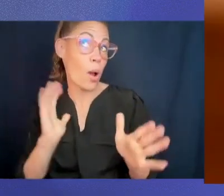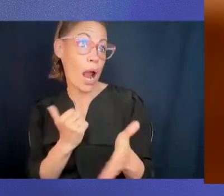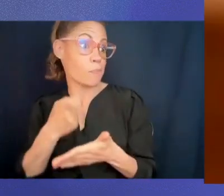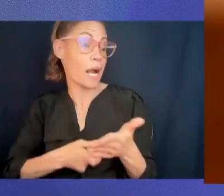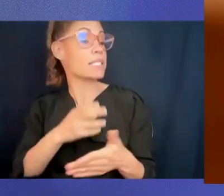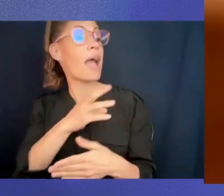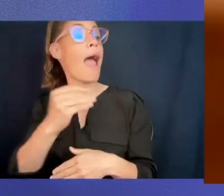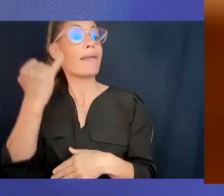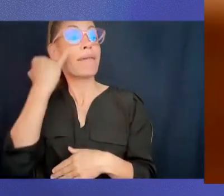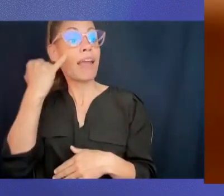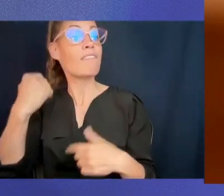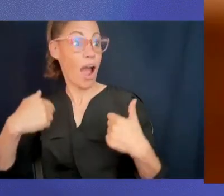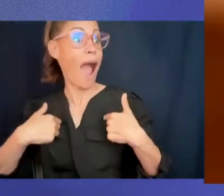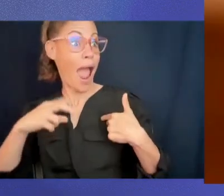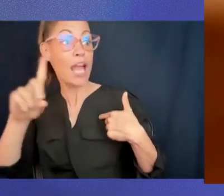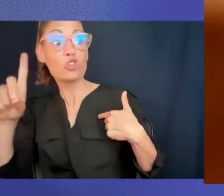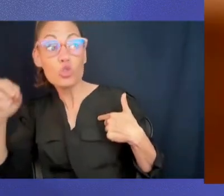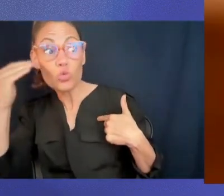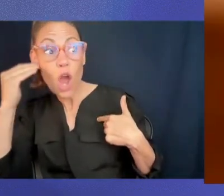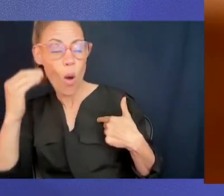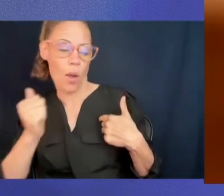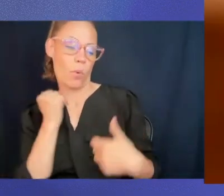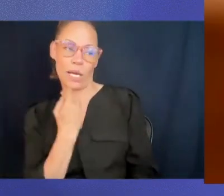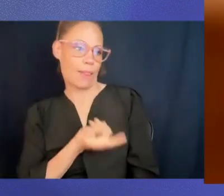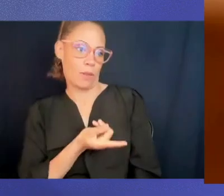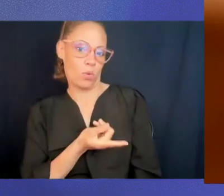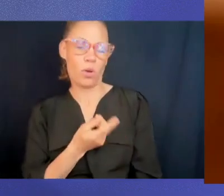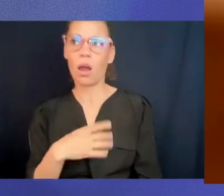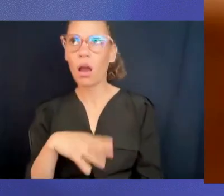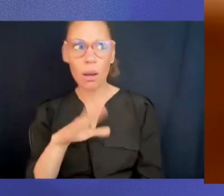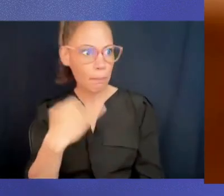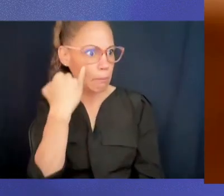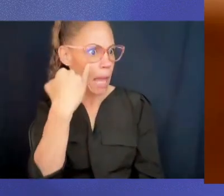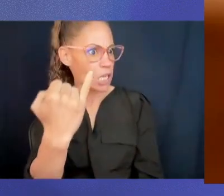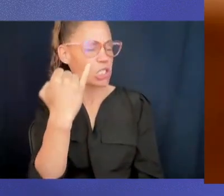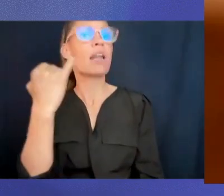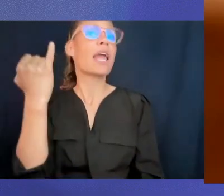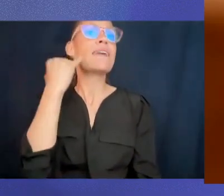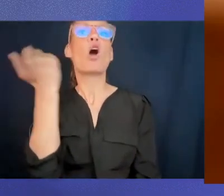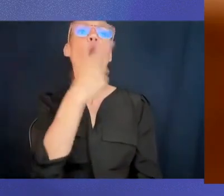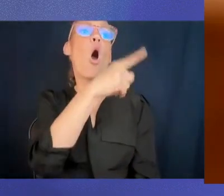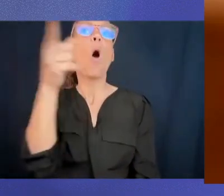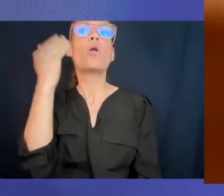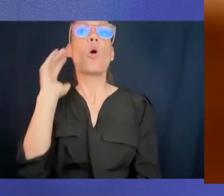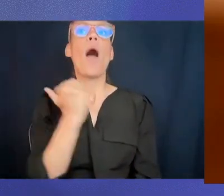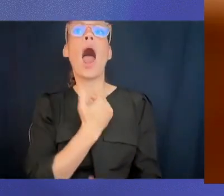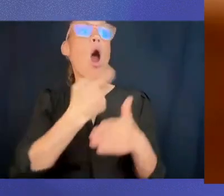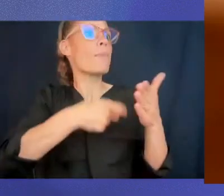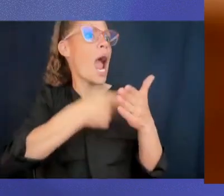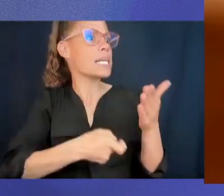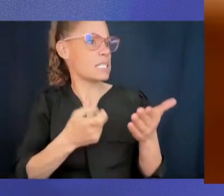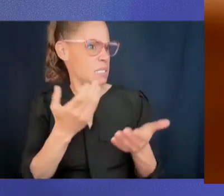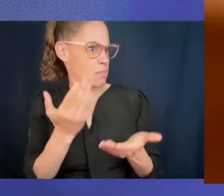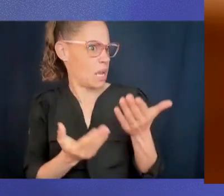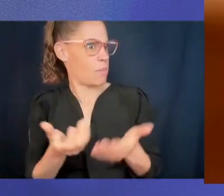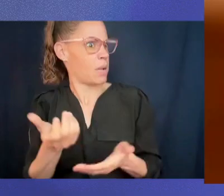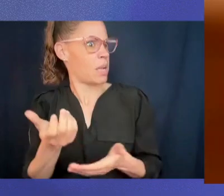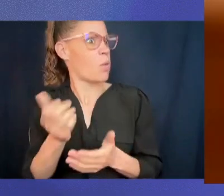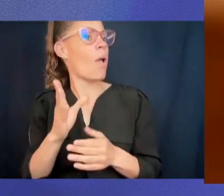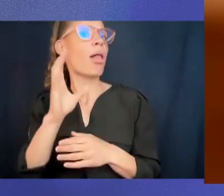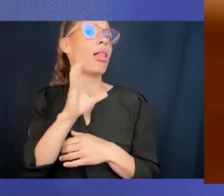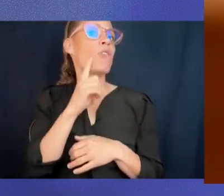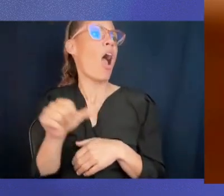tell you. I mean, can you imagine what would happen if everyone knew our prices? I mean, people might go shopping around for hotels,